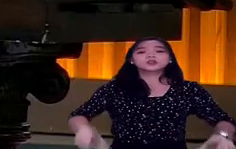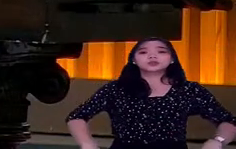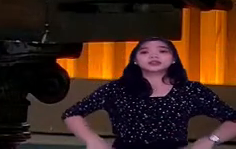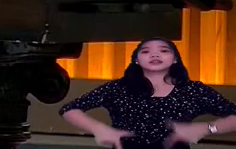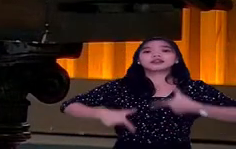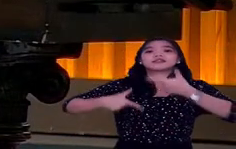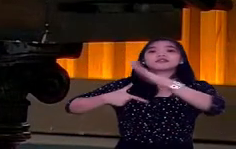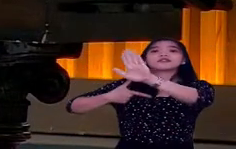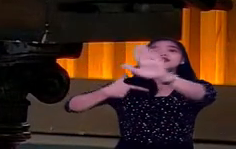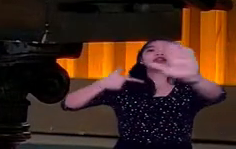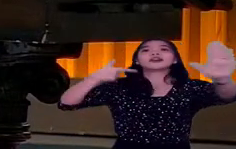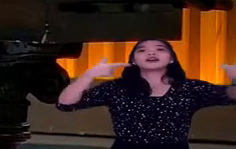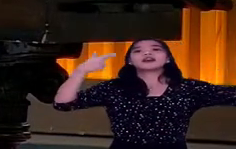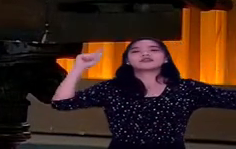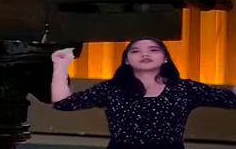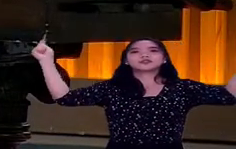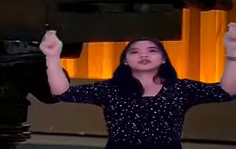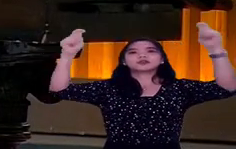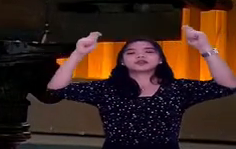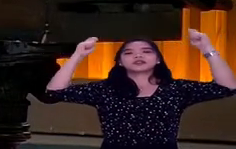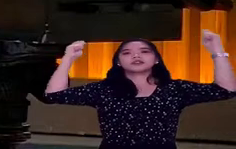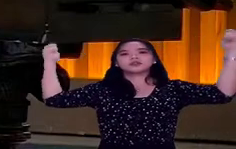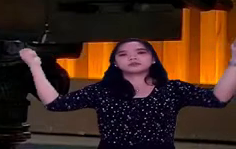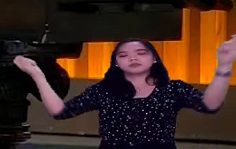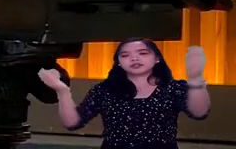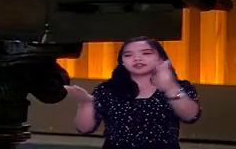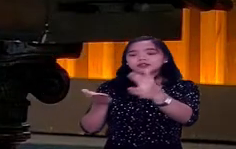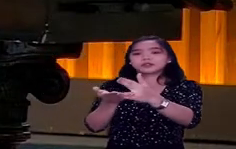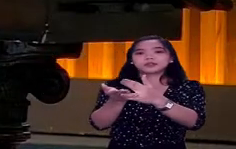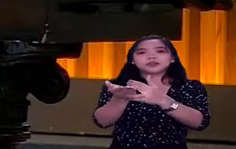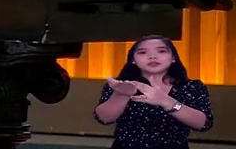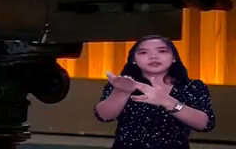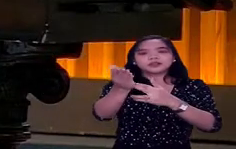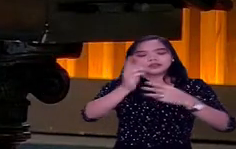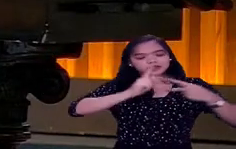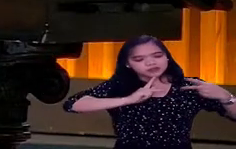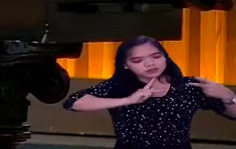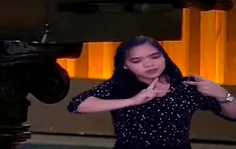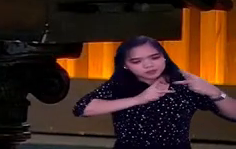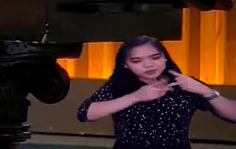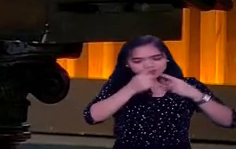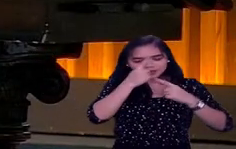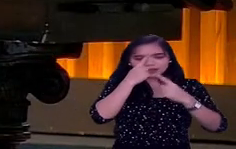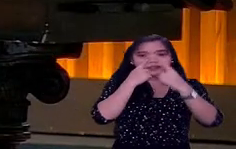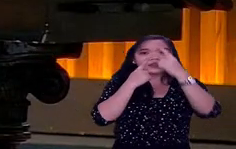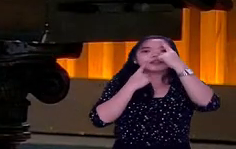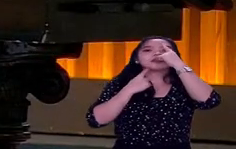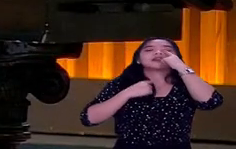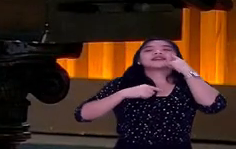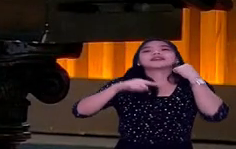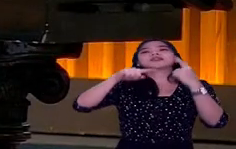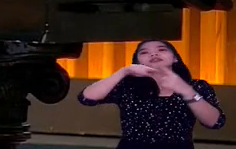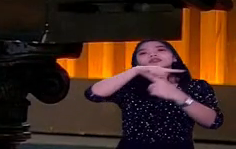reason to live your life triumphant through the